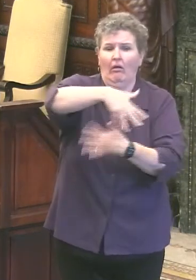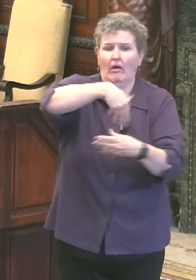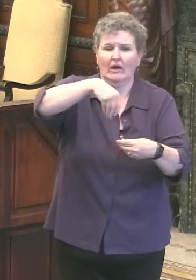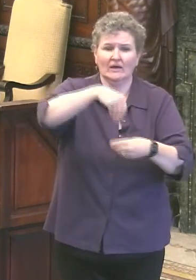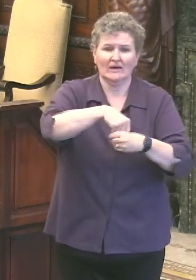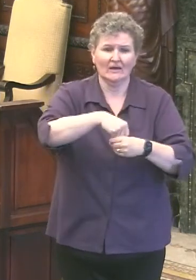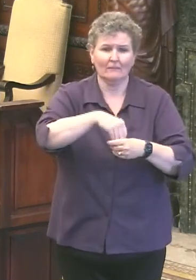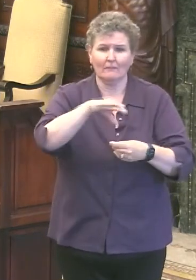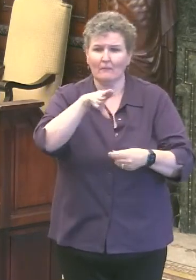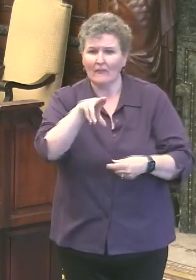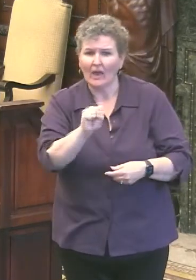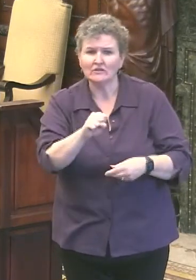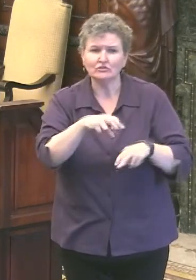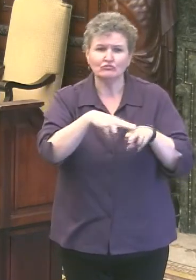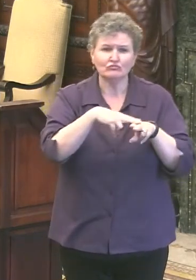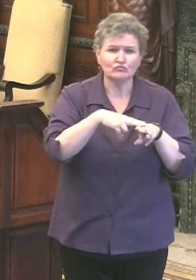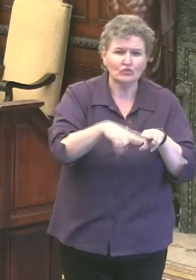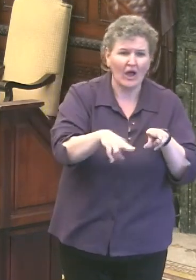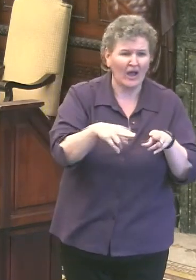or a train every day?